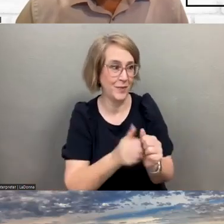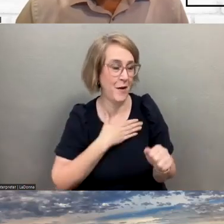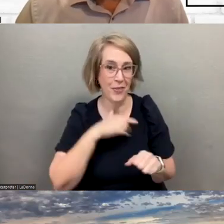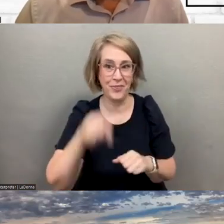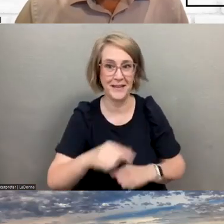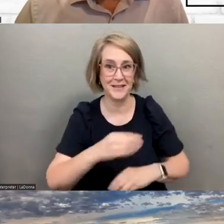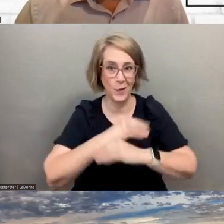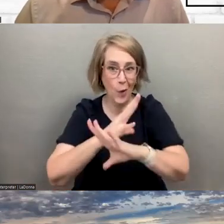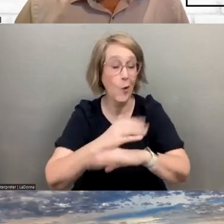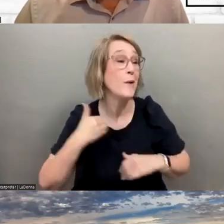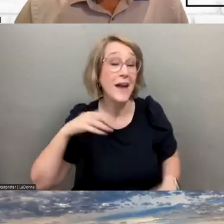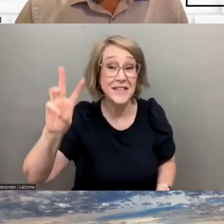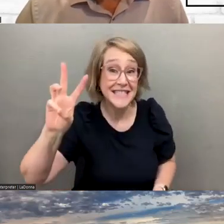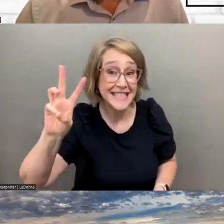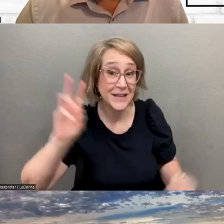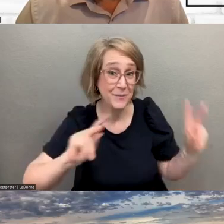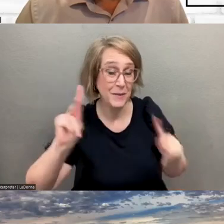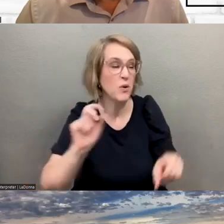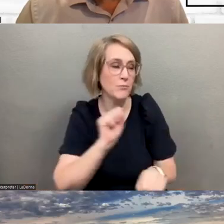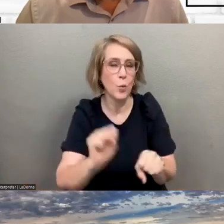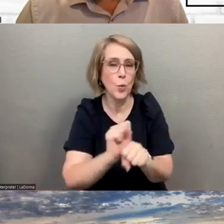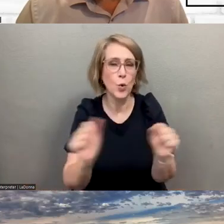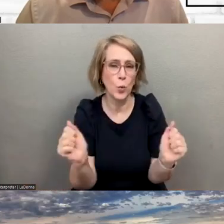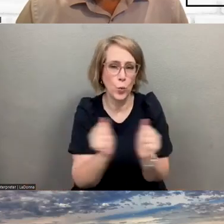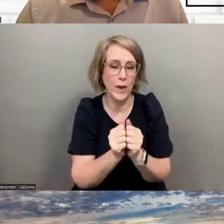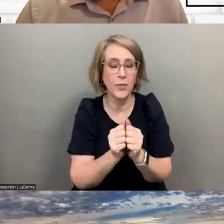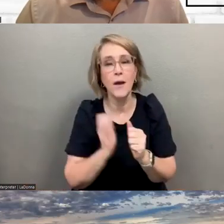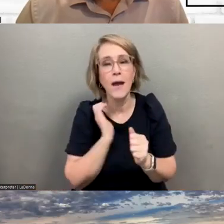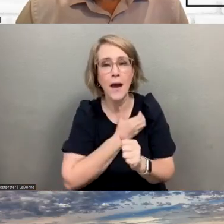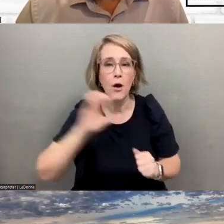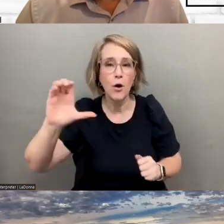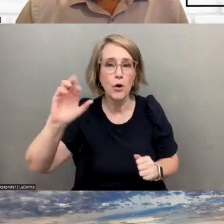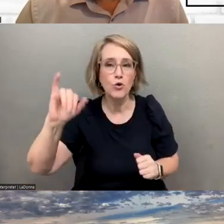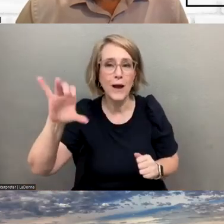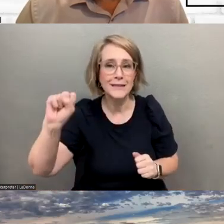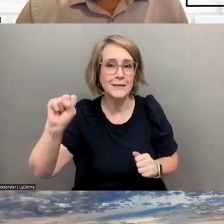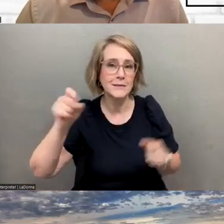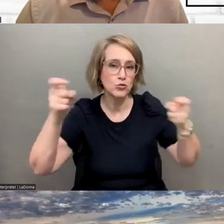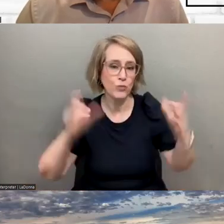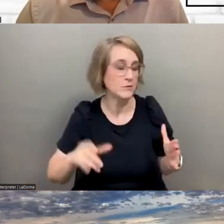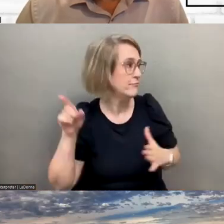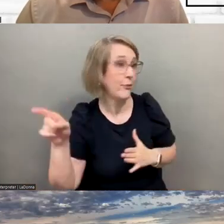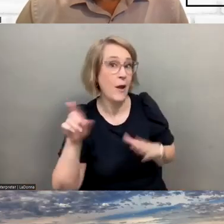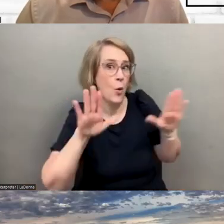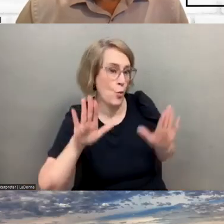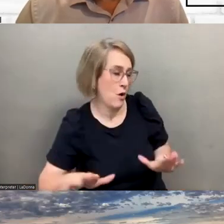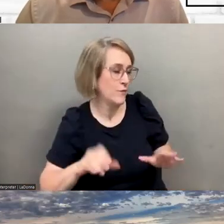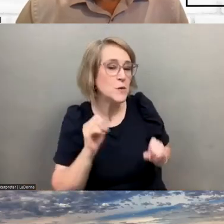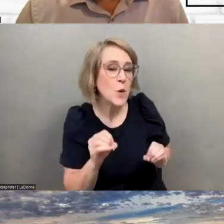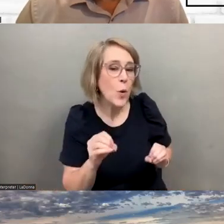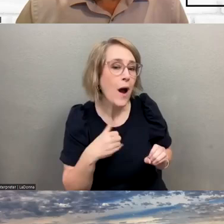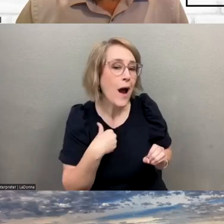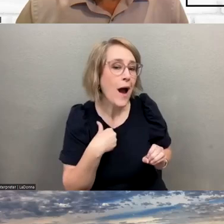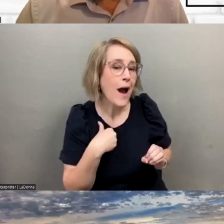got a team of 6 that I work with, along with our crisis director, who's wonderful. And so I will